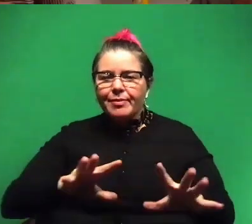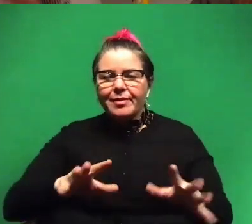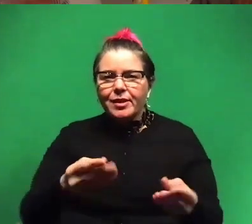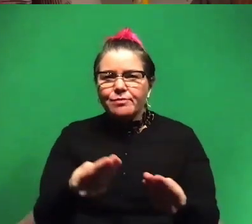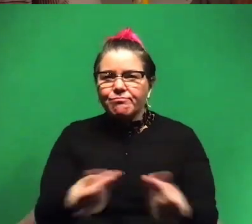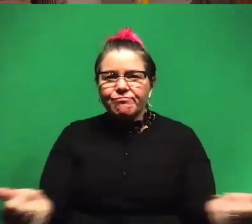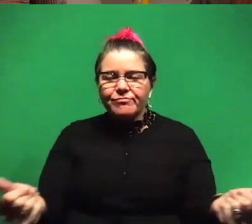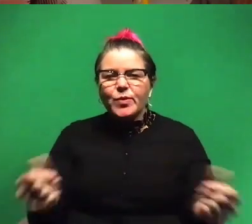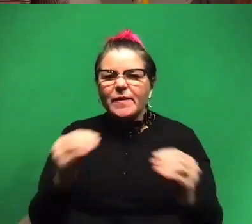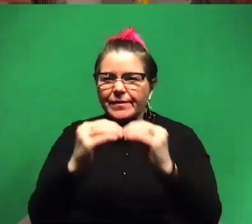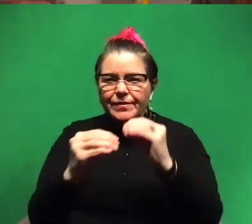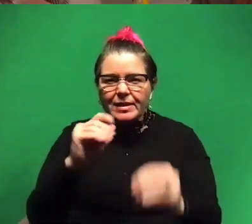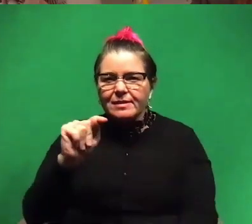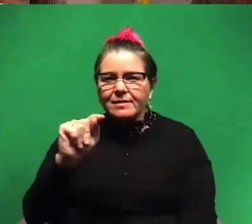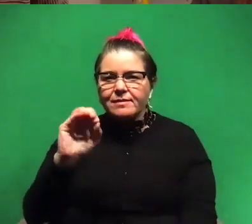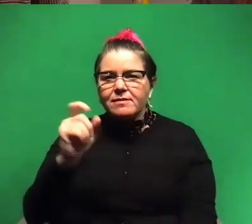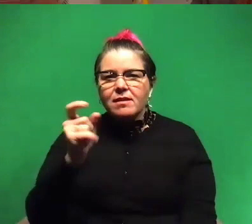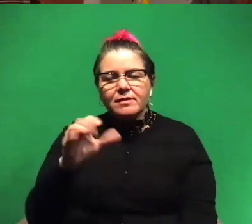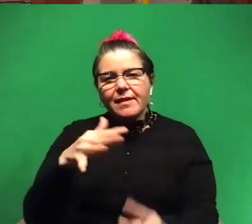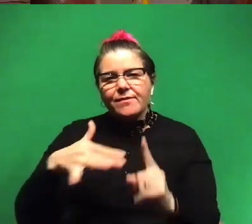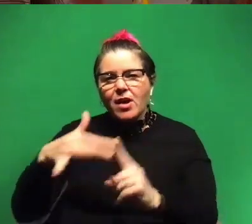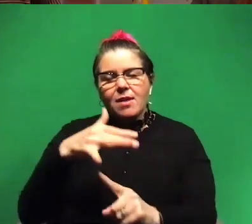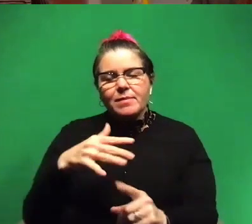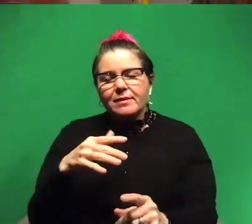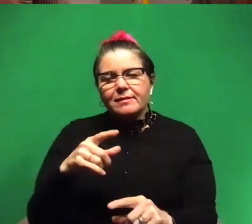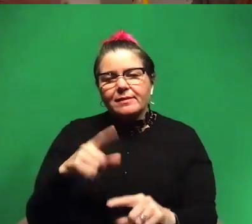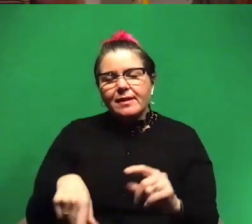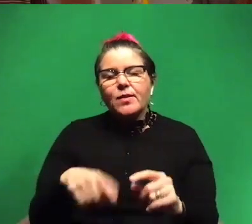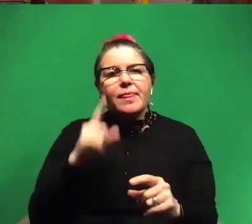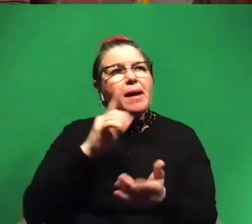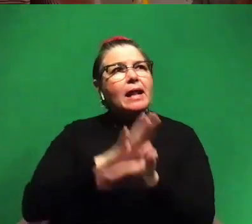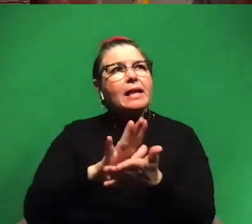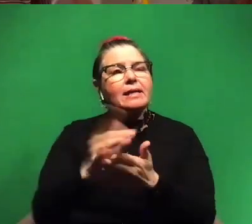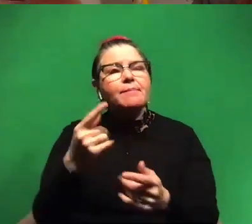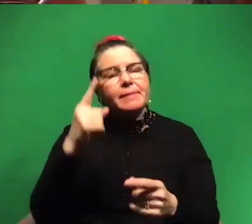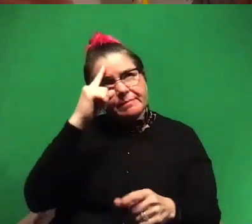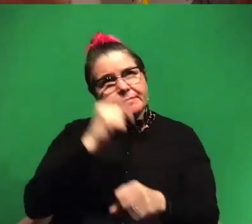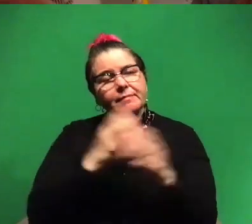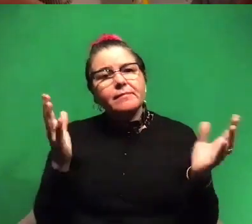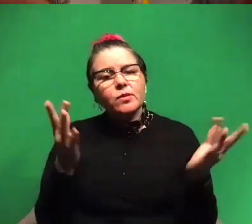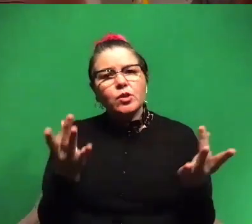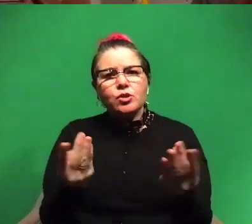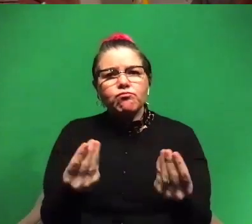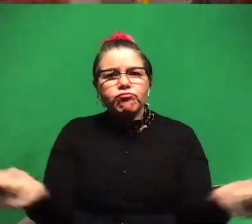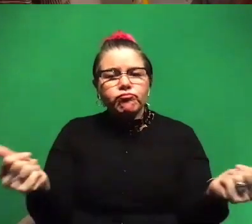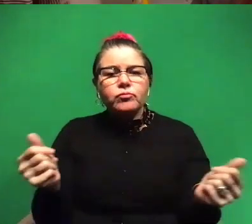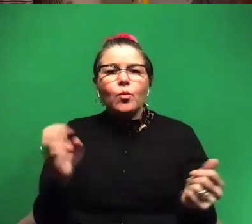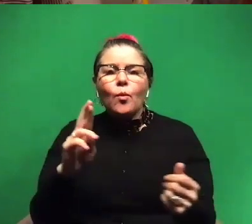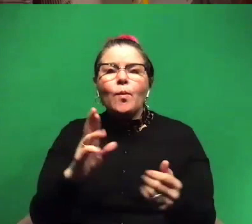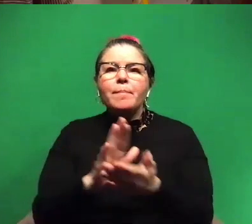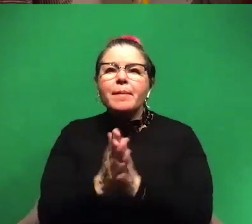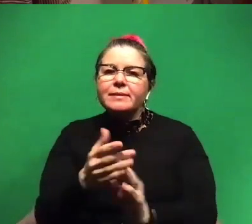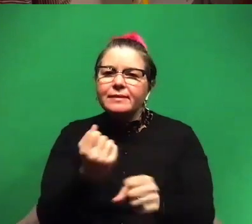to fix a toxic environment. Not like, if you think of like cleaning something, usually, it's going away or it's becoming safe